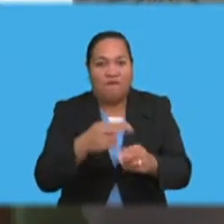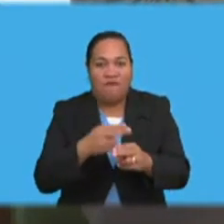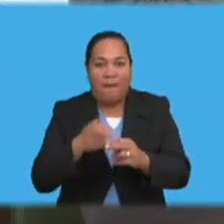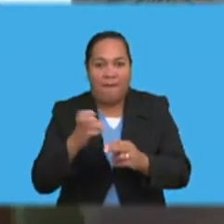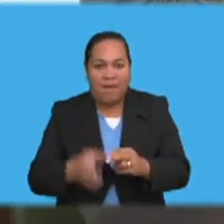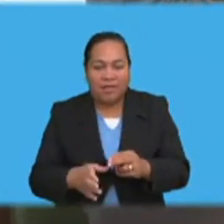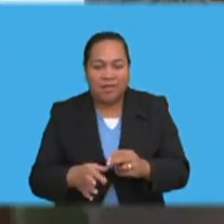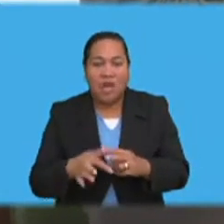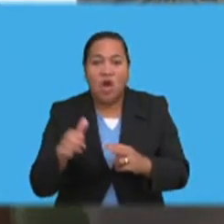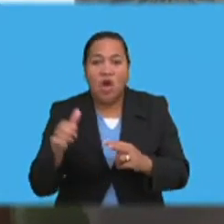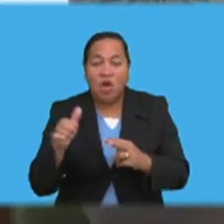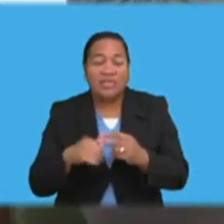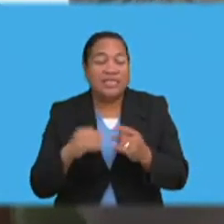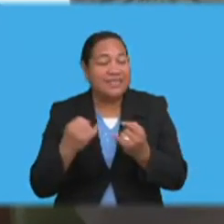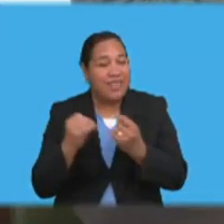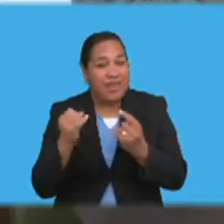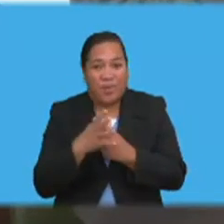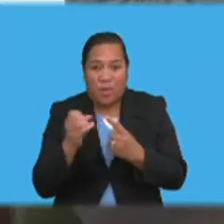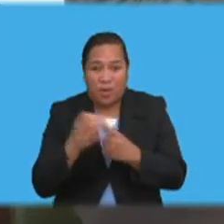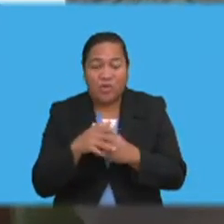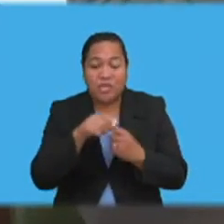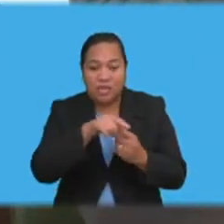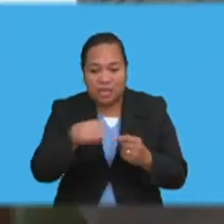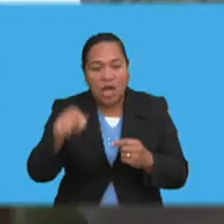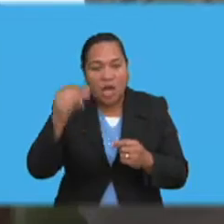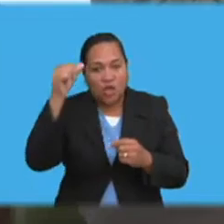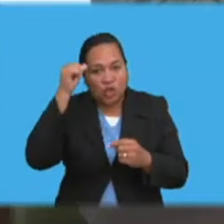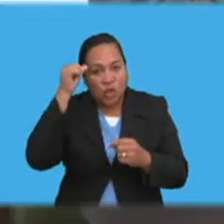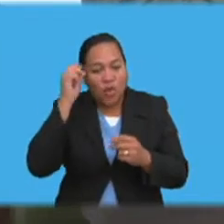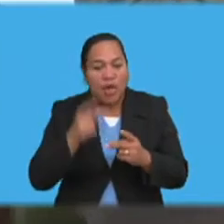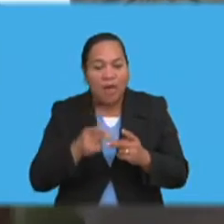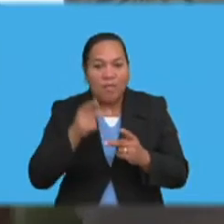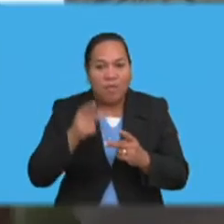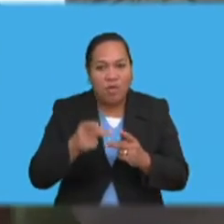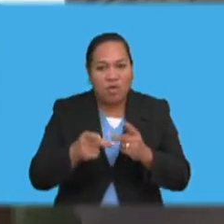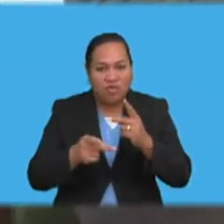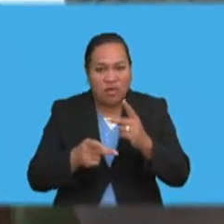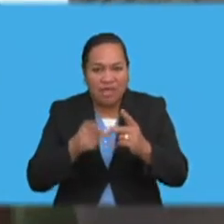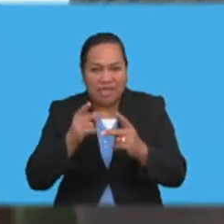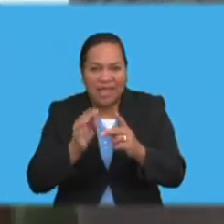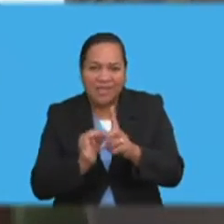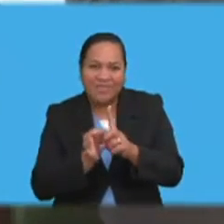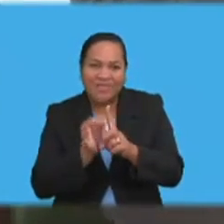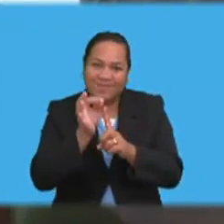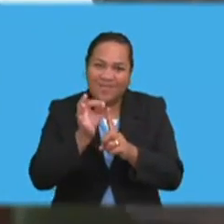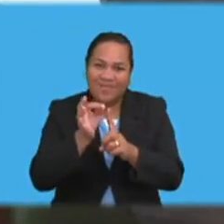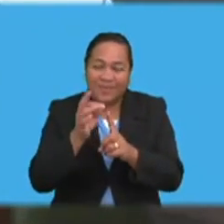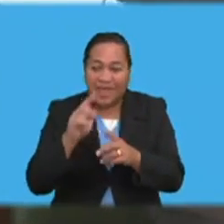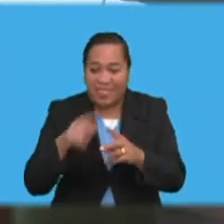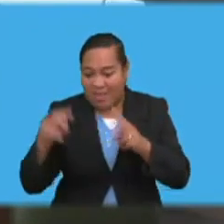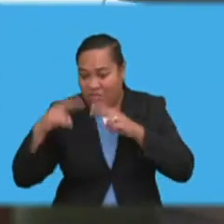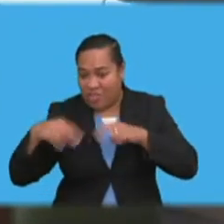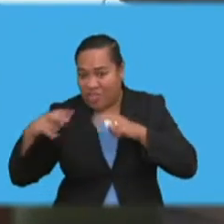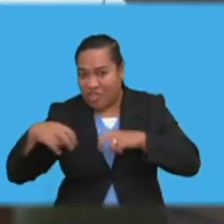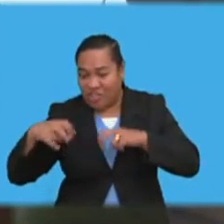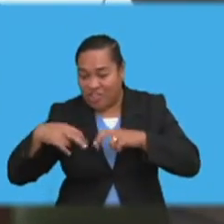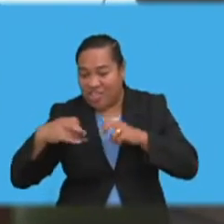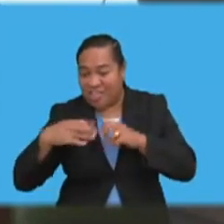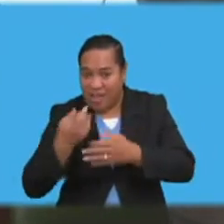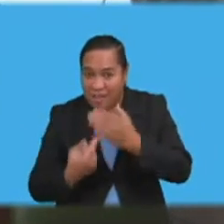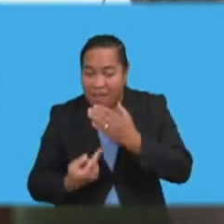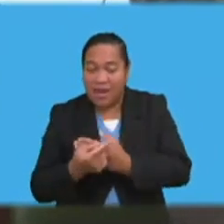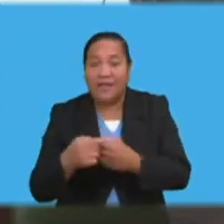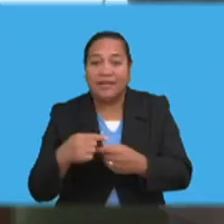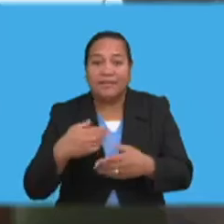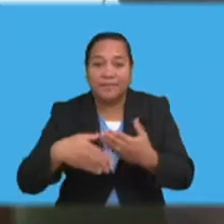but it's also important that they know the progresses in the researches that currently being undertaken, and